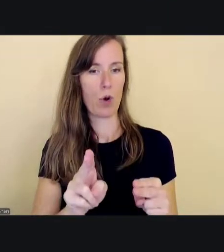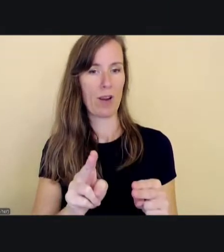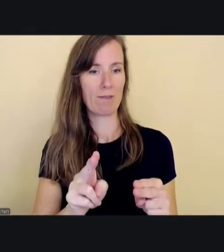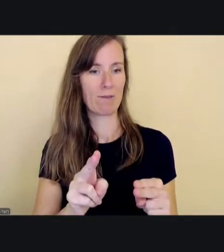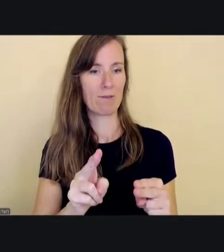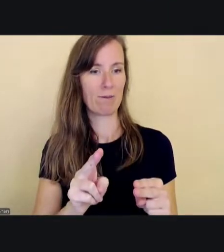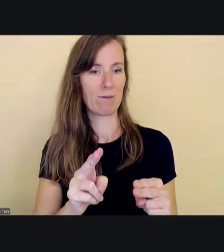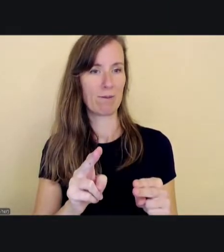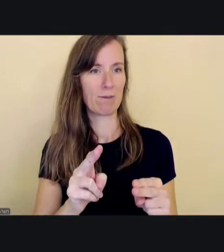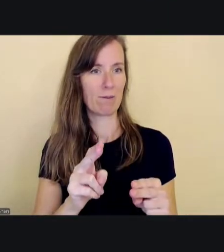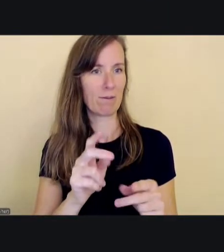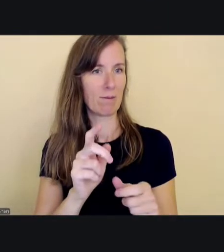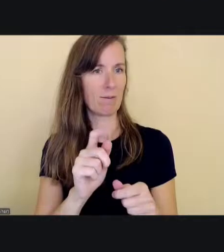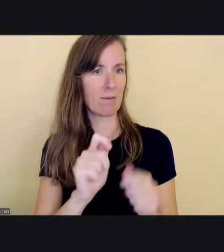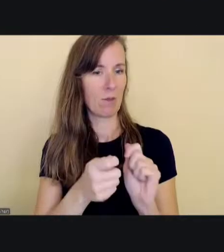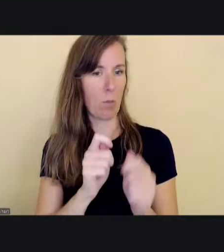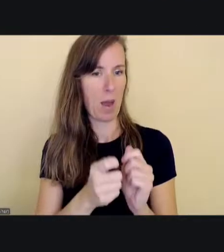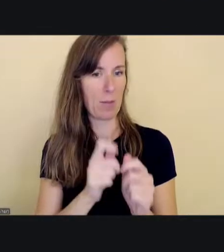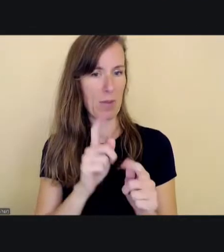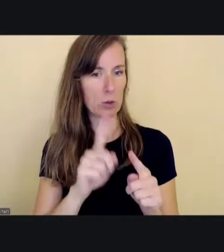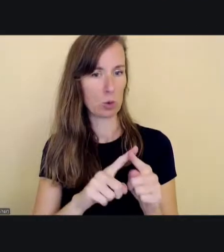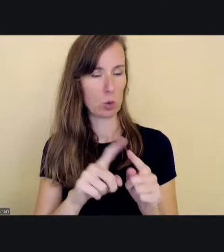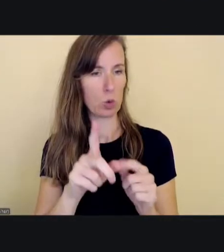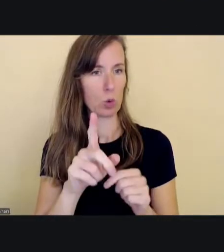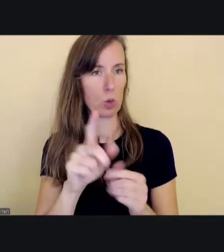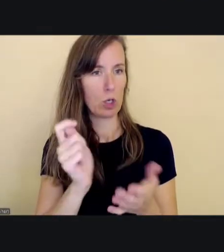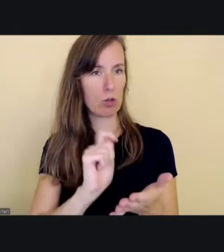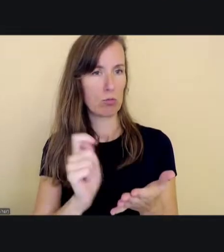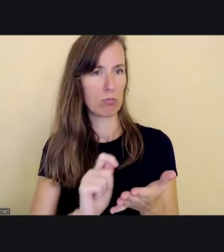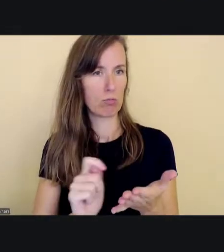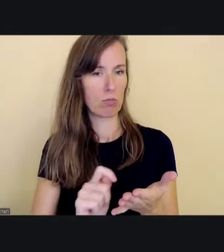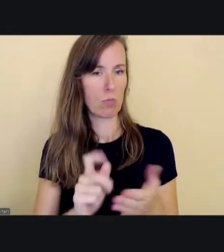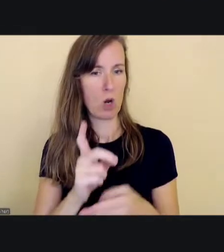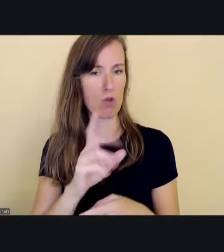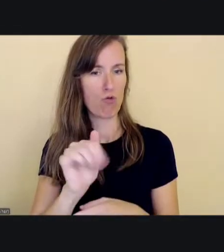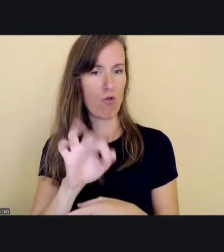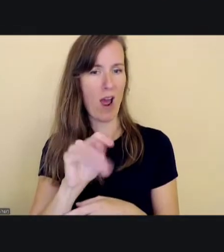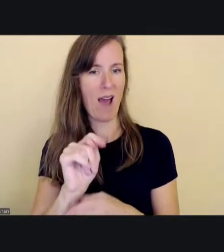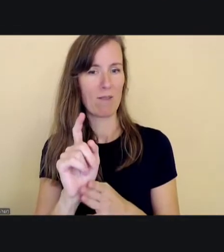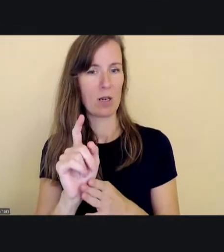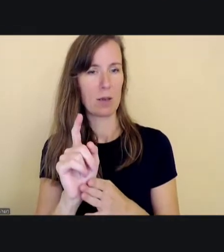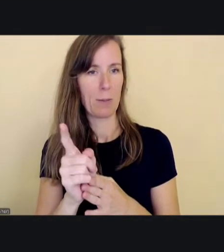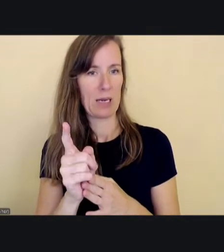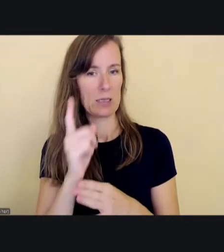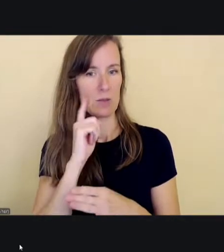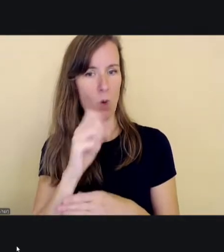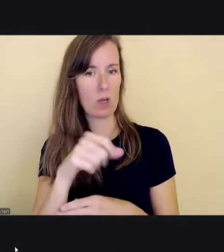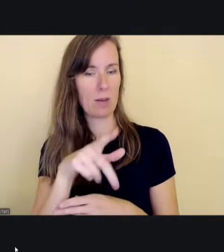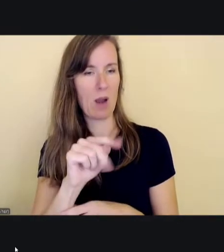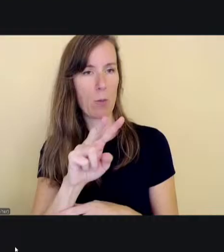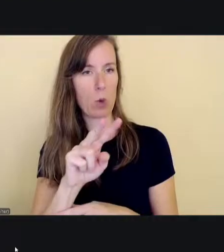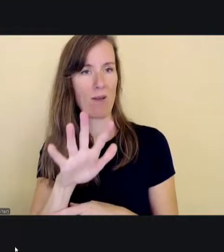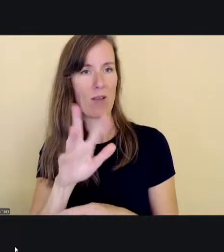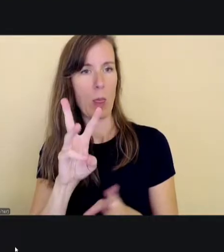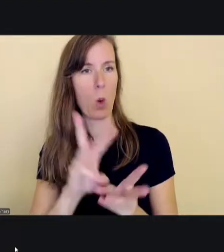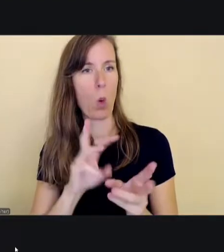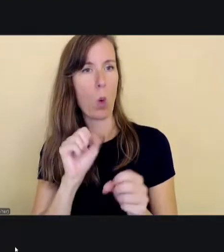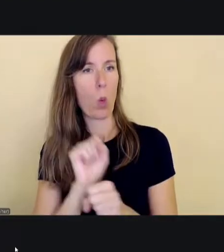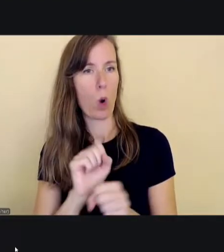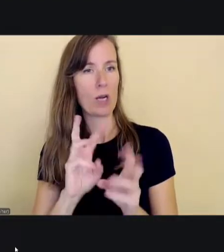September 25th work session. Yes, I just have, it's very simple, is under the discussion item.